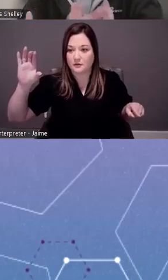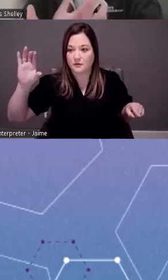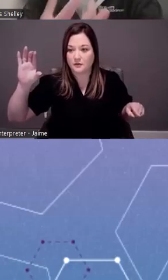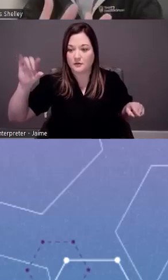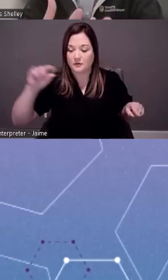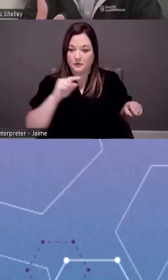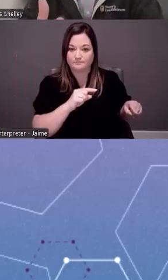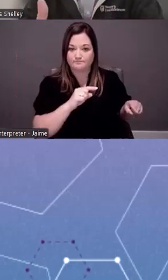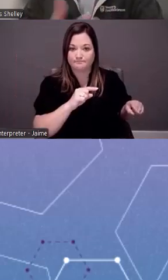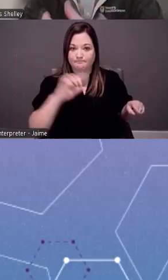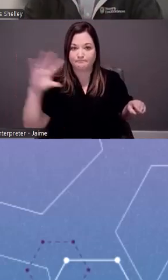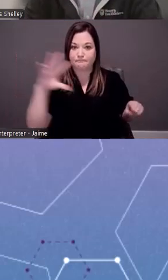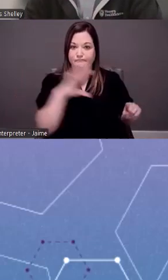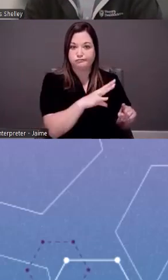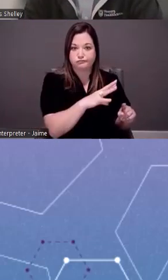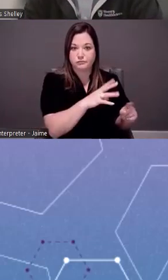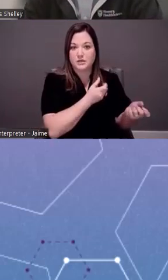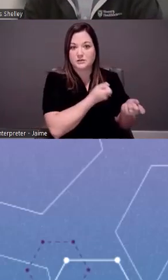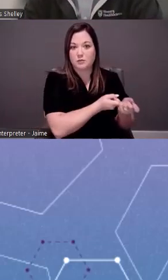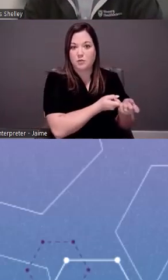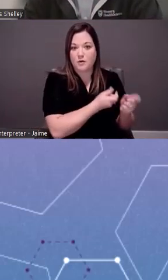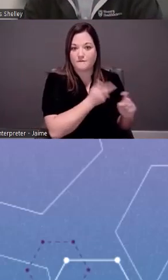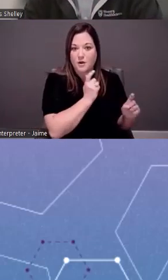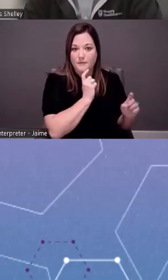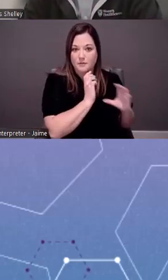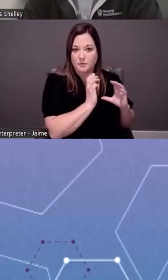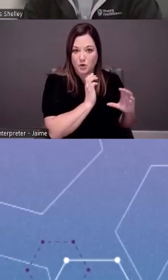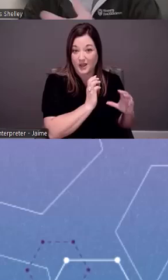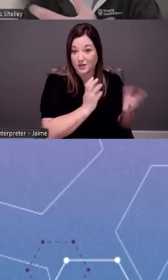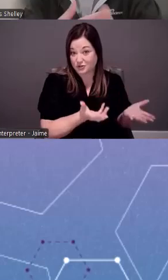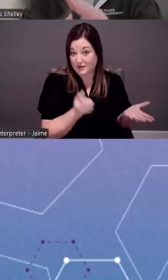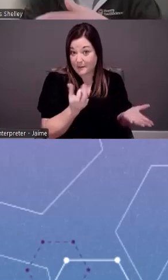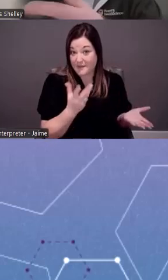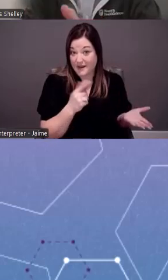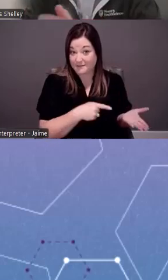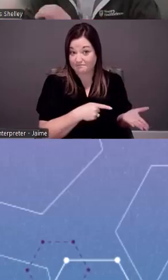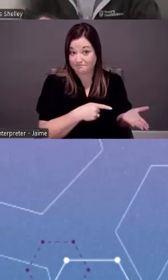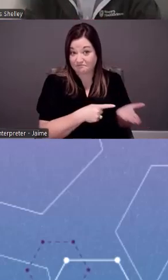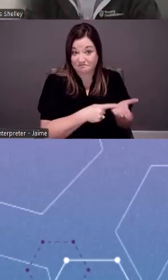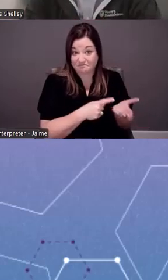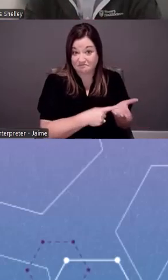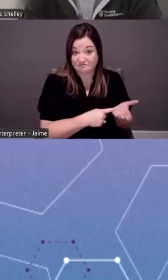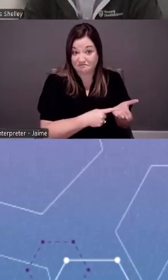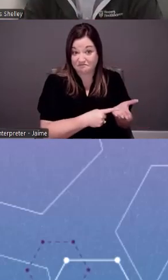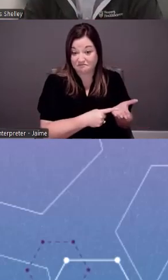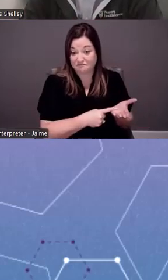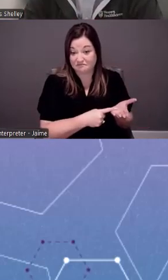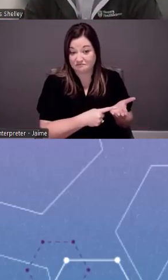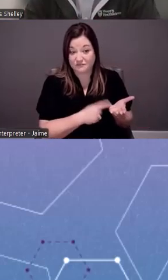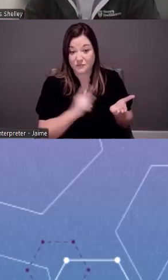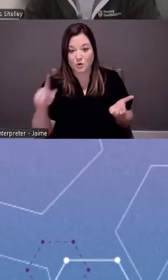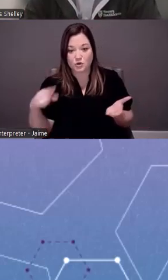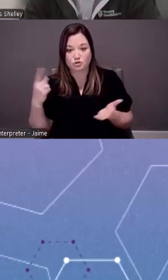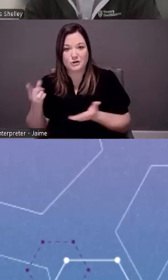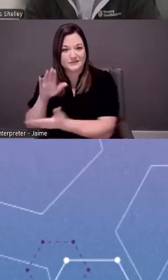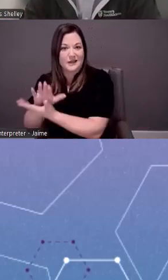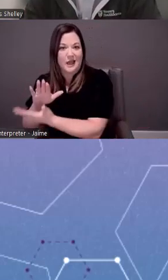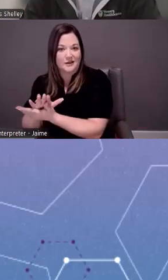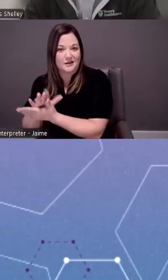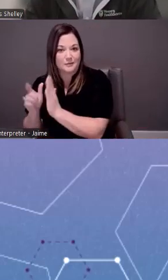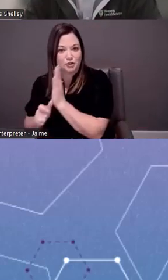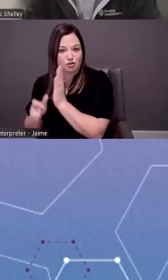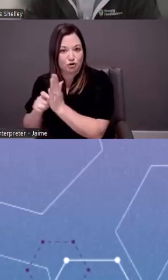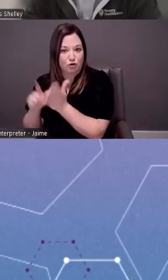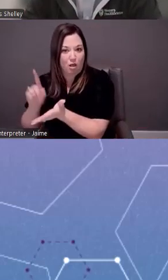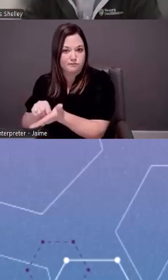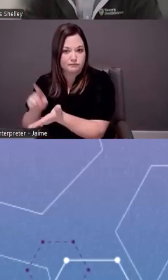received communication support? How many of them were discussed outside of the academic journal where they were